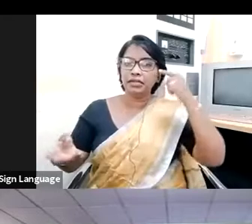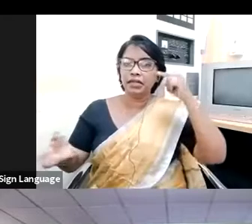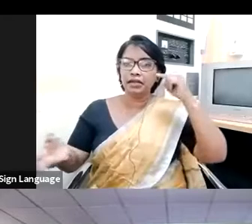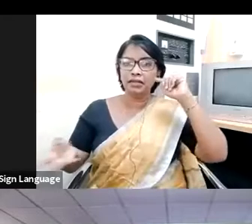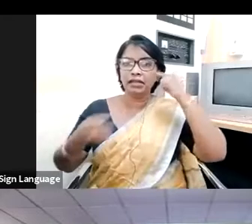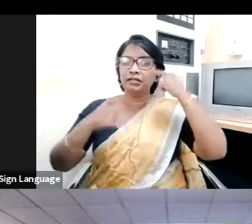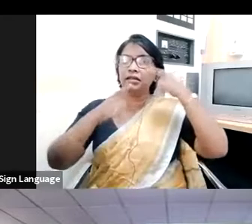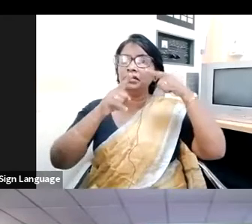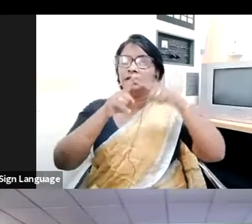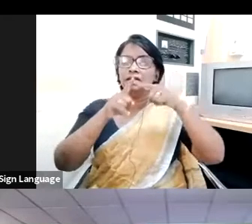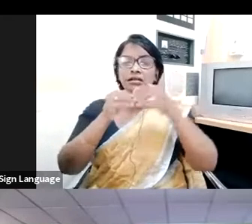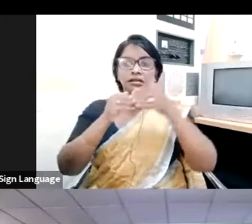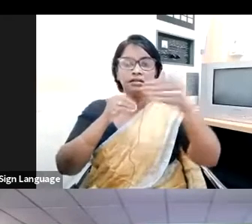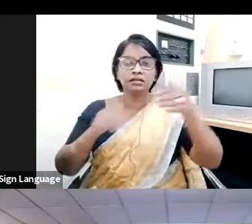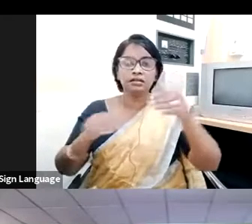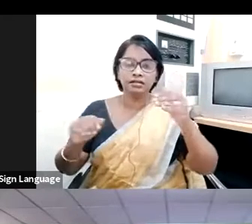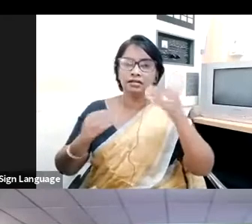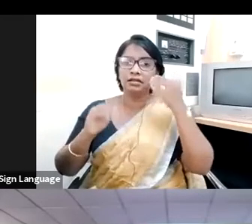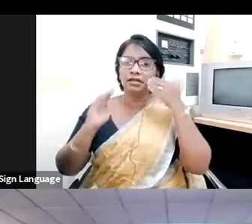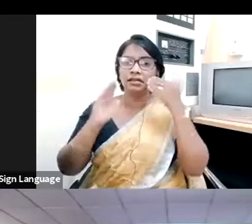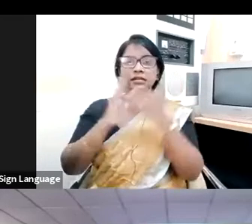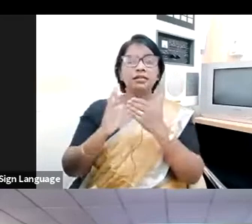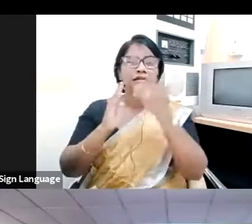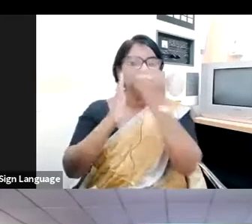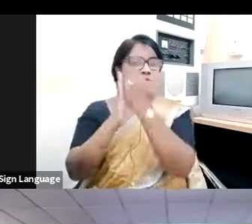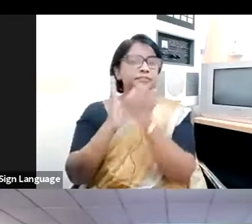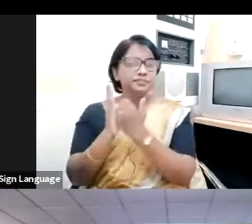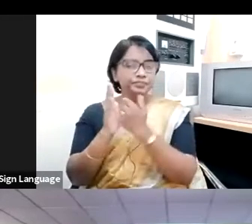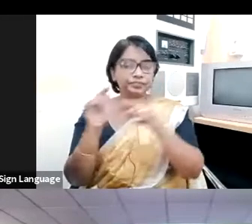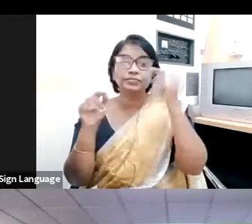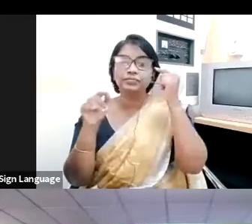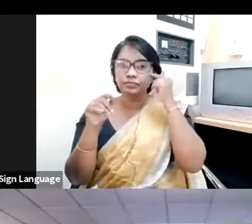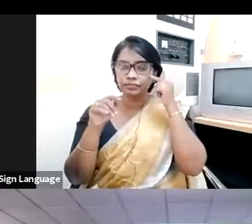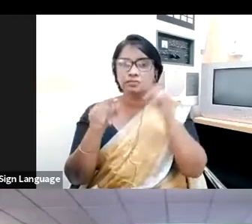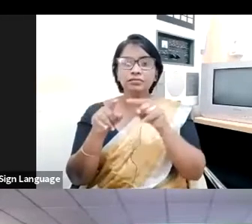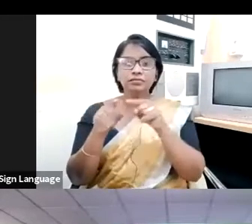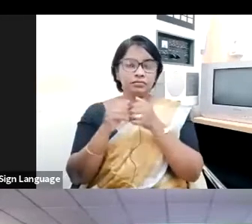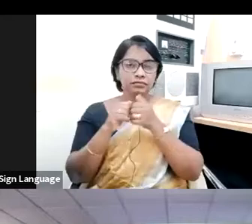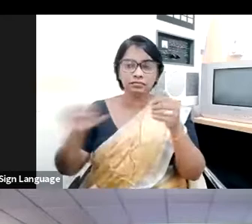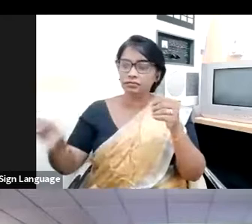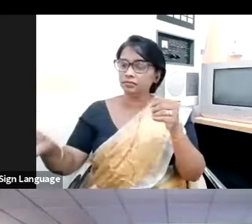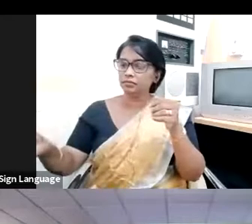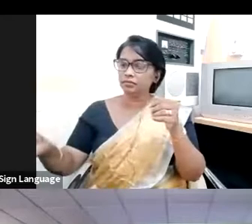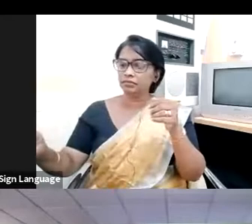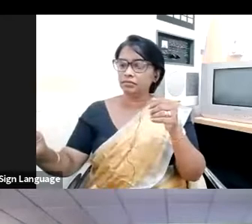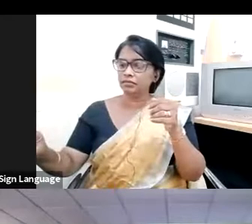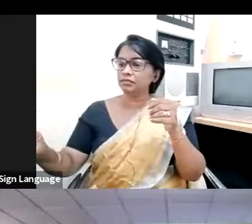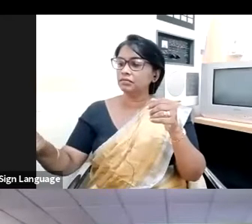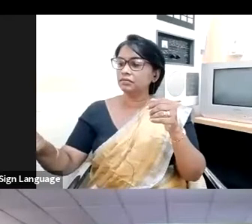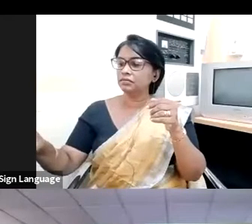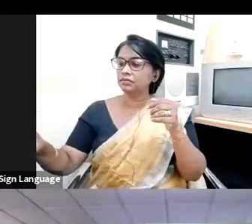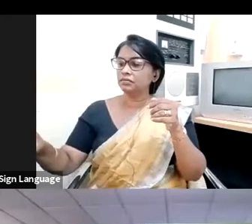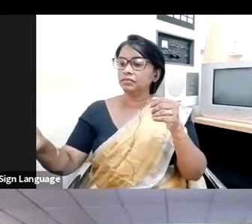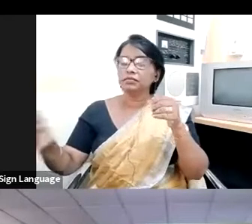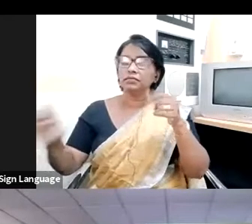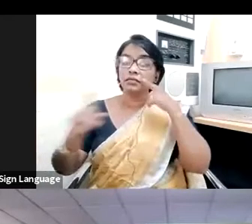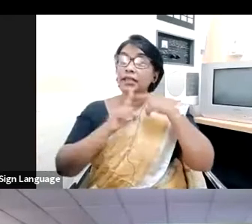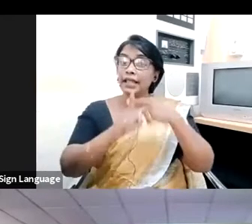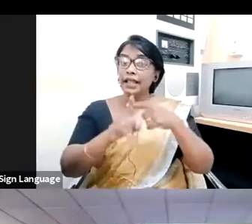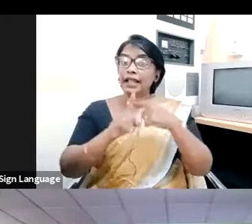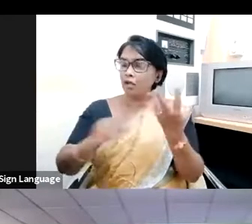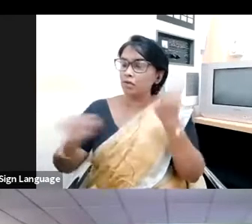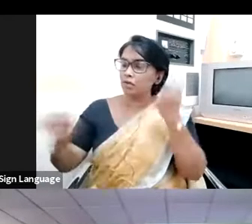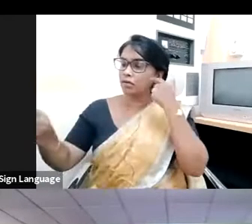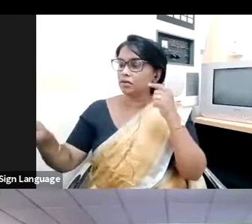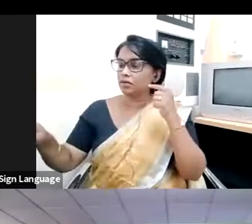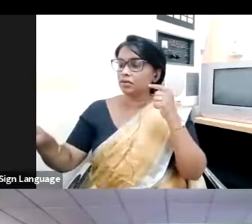science-based targets. If you're not a science-led leader, you'll be like the non-science-led leaders who have run the world for the last